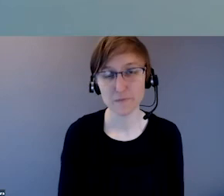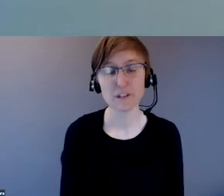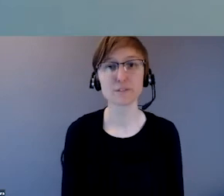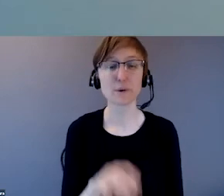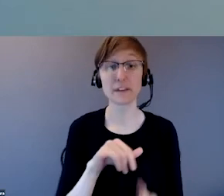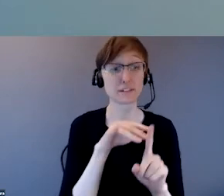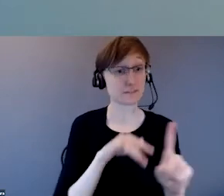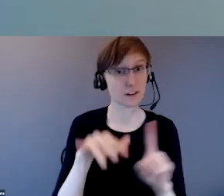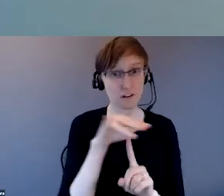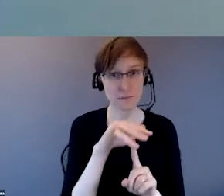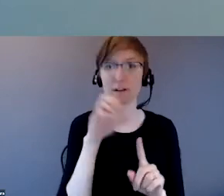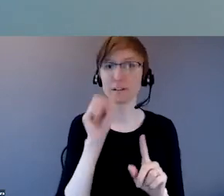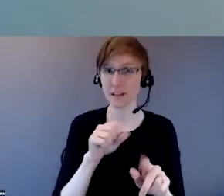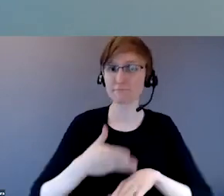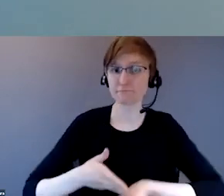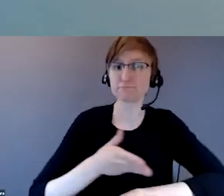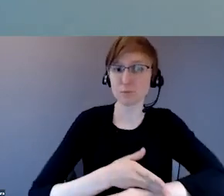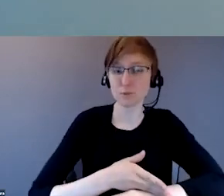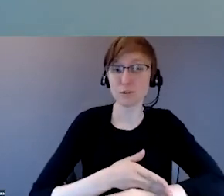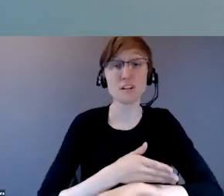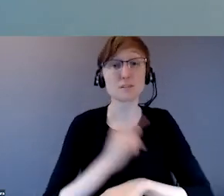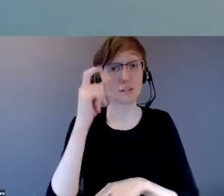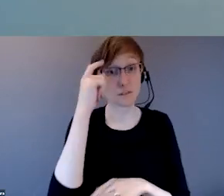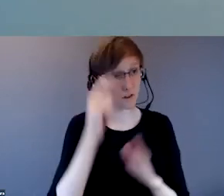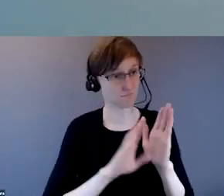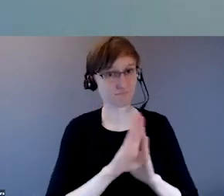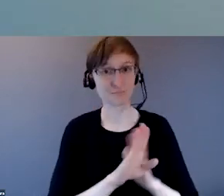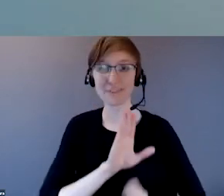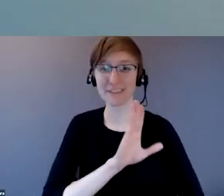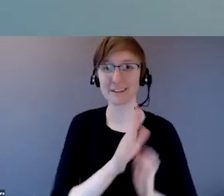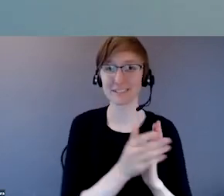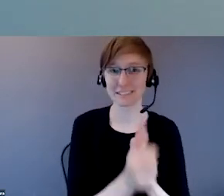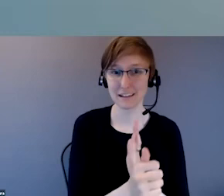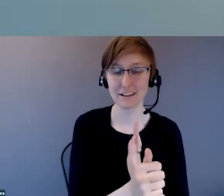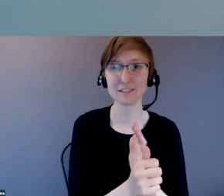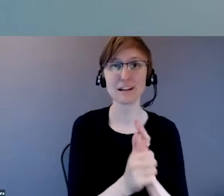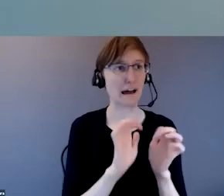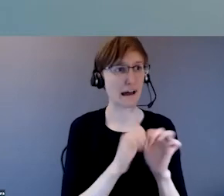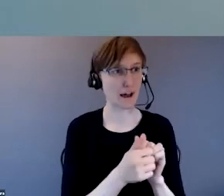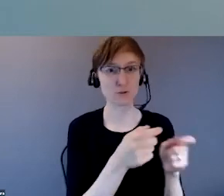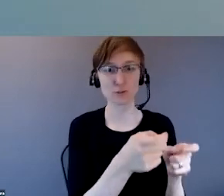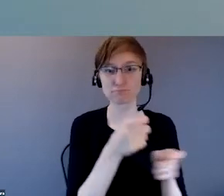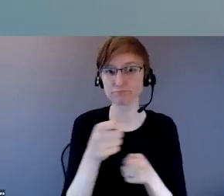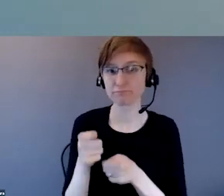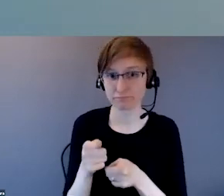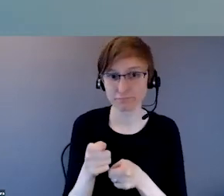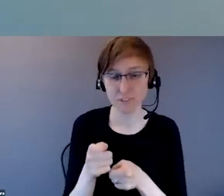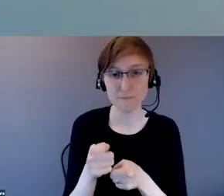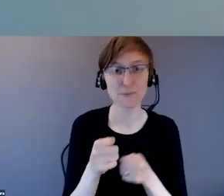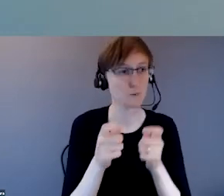that the employer can develop their own skills and onboarding skills for the most